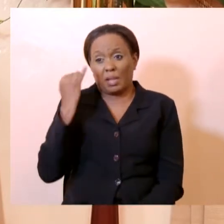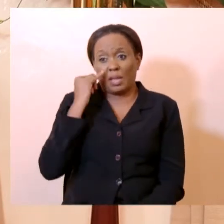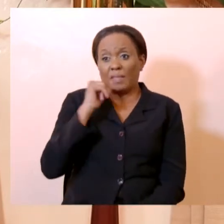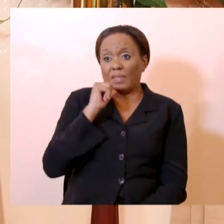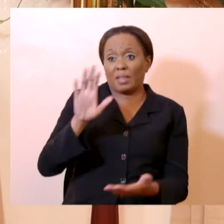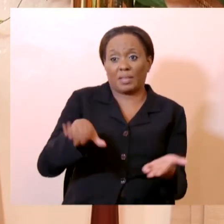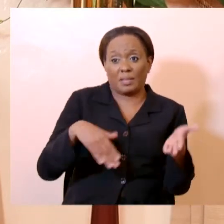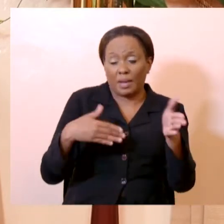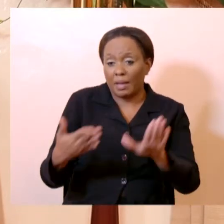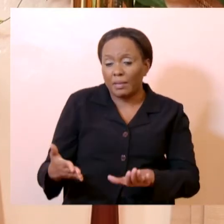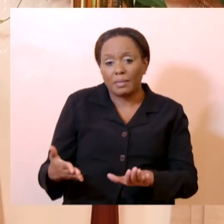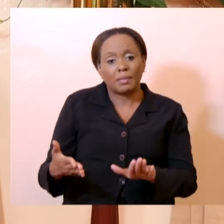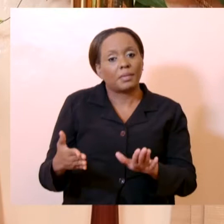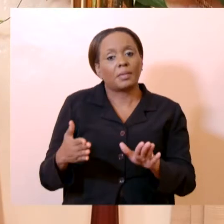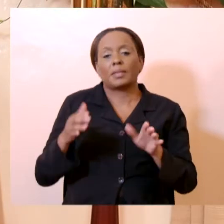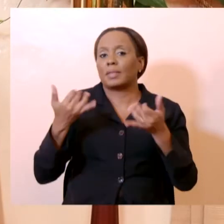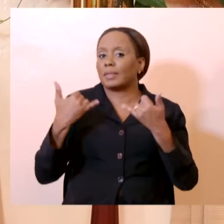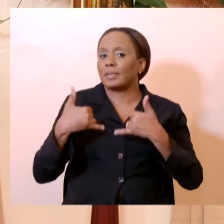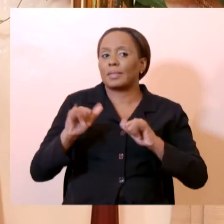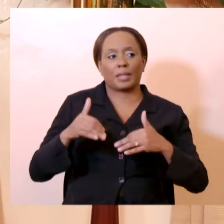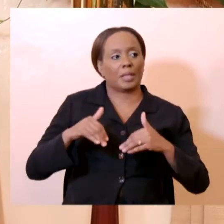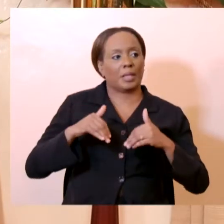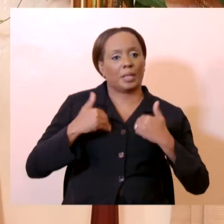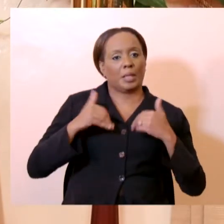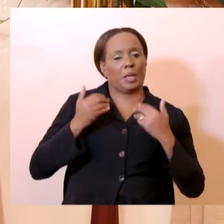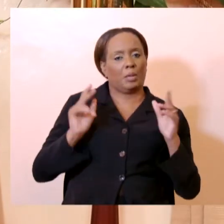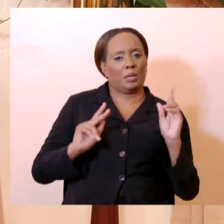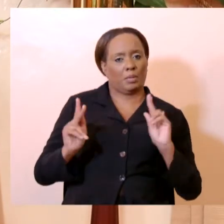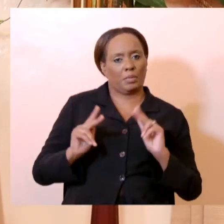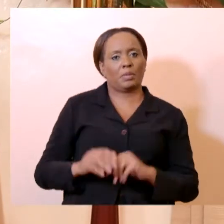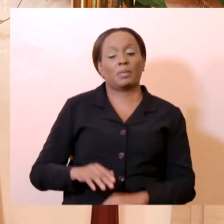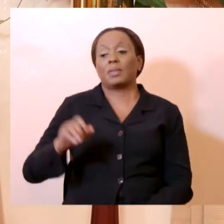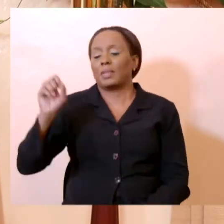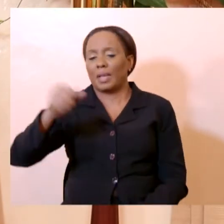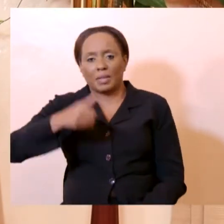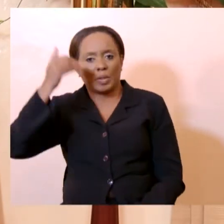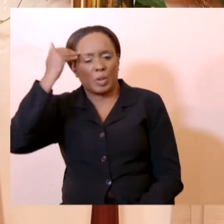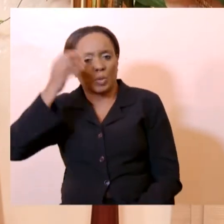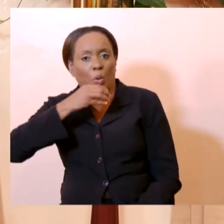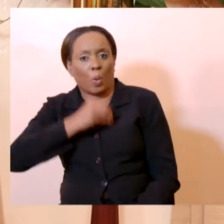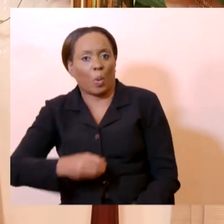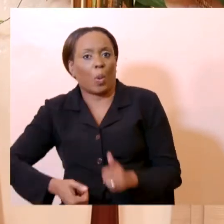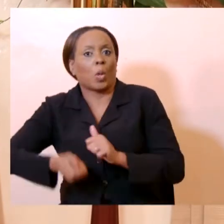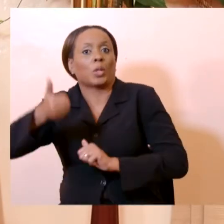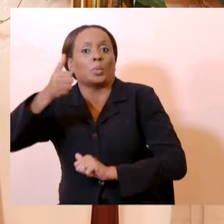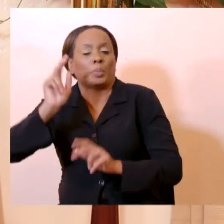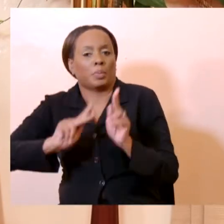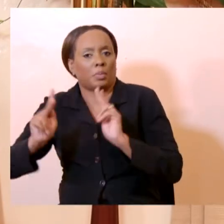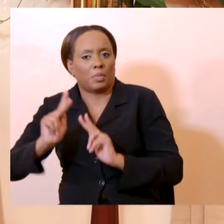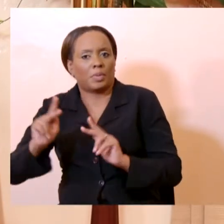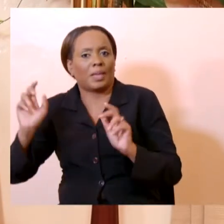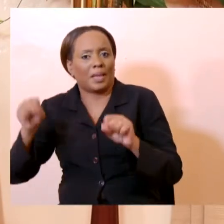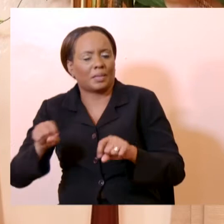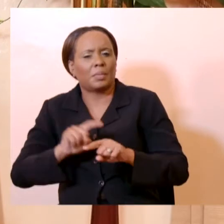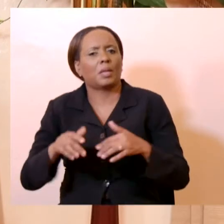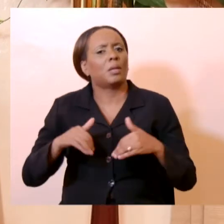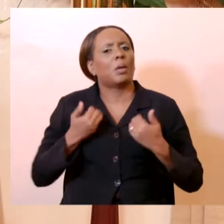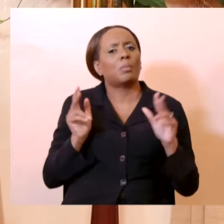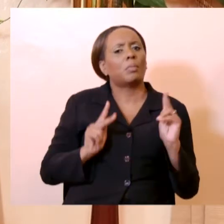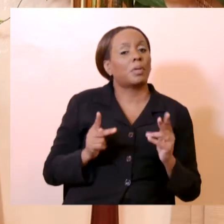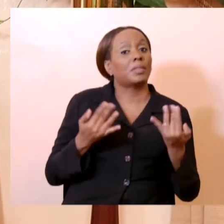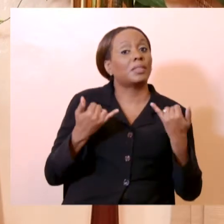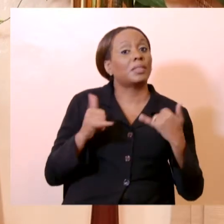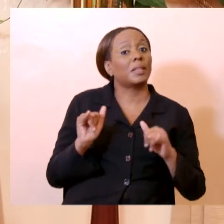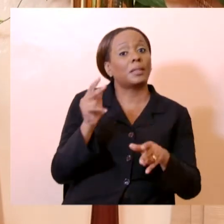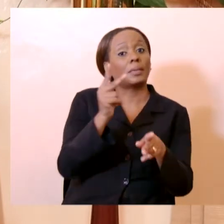in younger age groups. Yes, the elderly will fare worse, but the younger age groups should also be cautious. And also